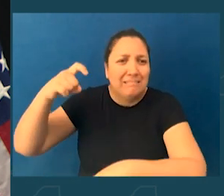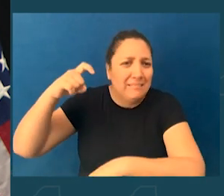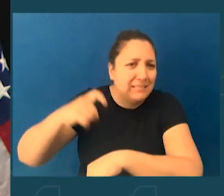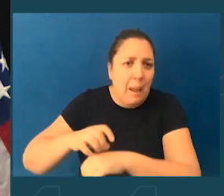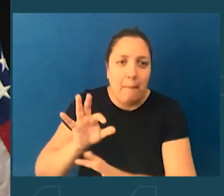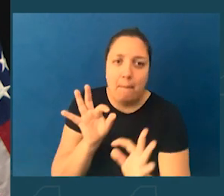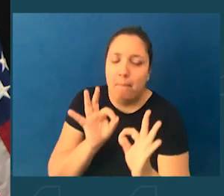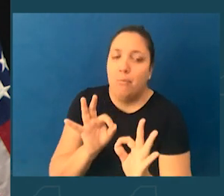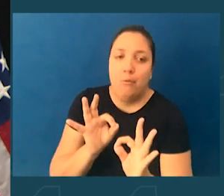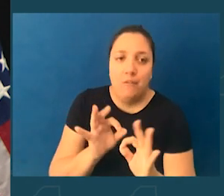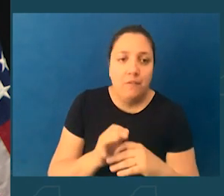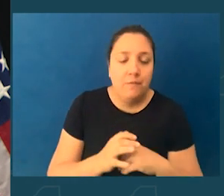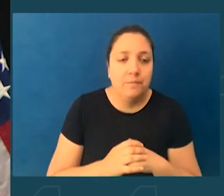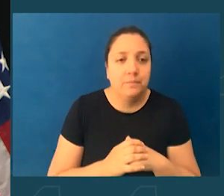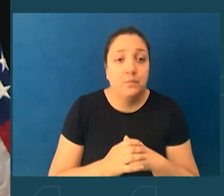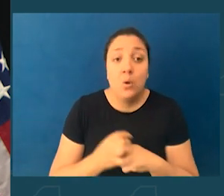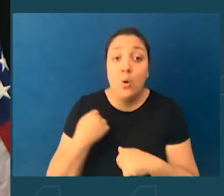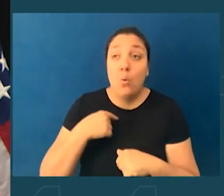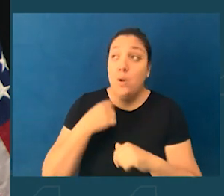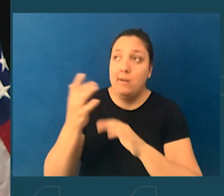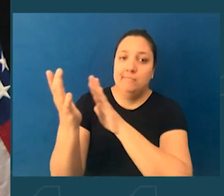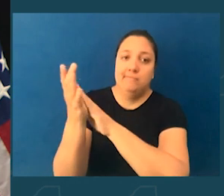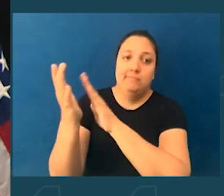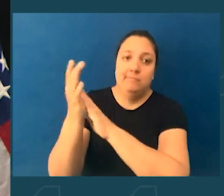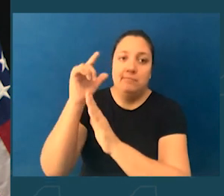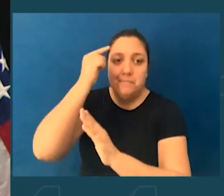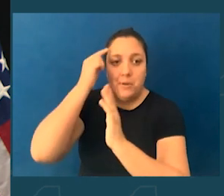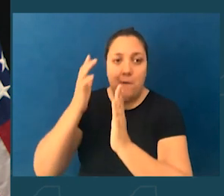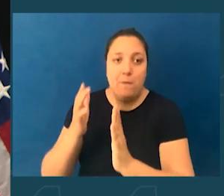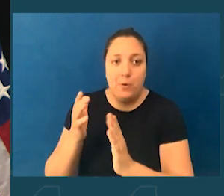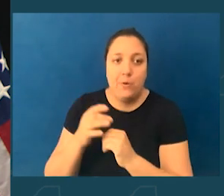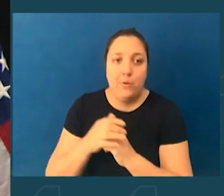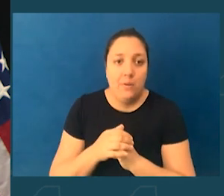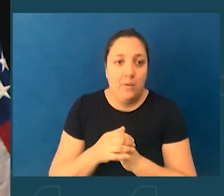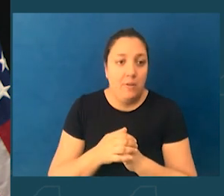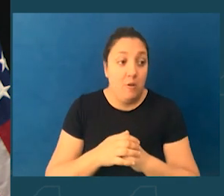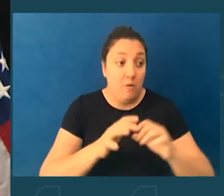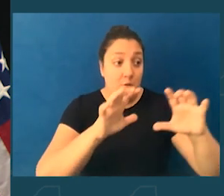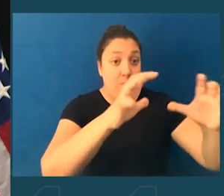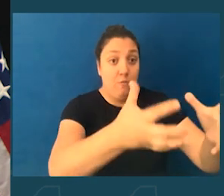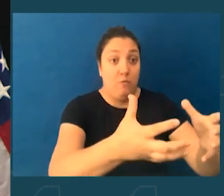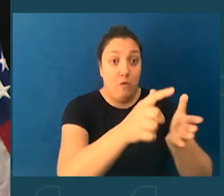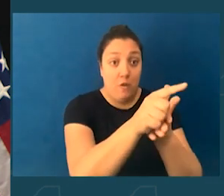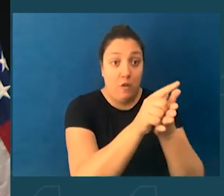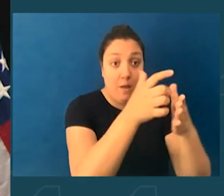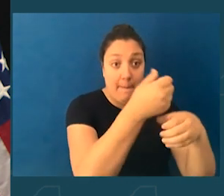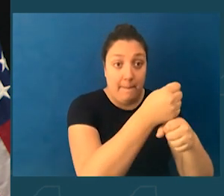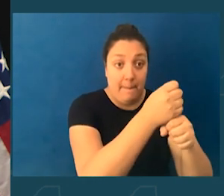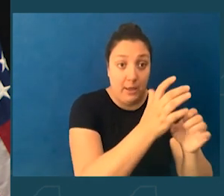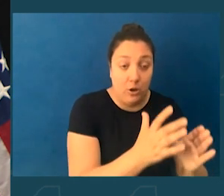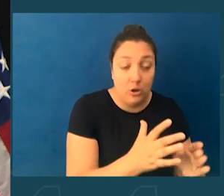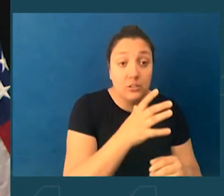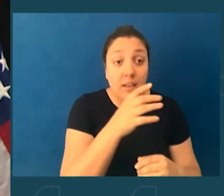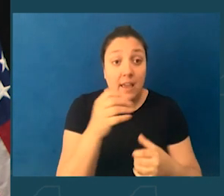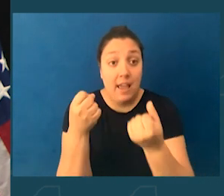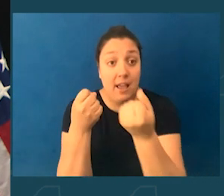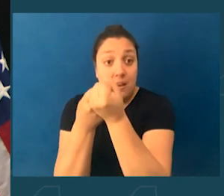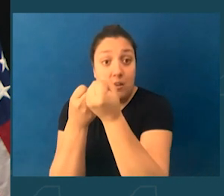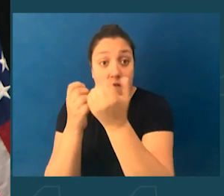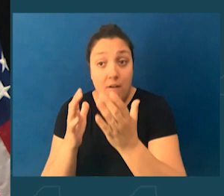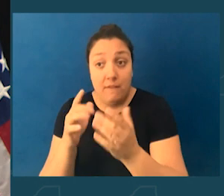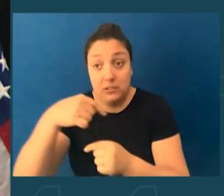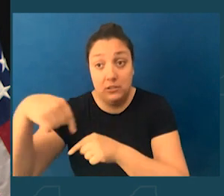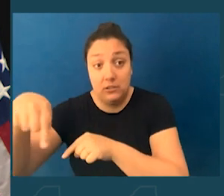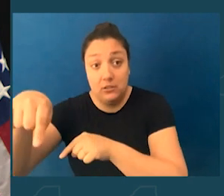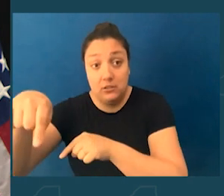organization, applauds Governor Hochul, the state legislature, and the scores of citizen advocates across the state that pushed for this overhaul of the continuum